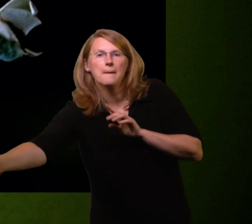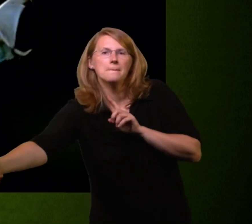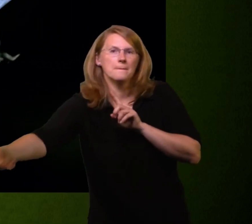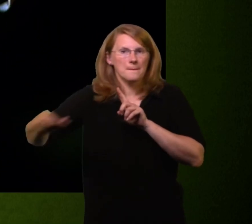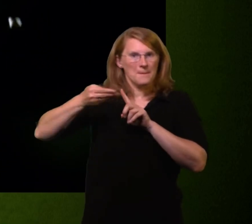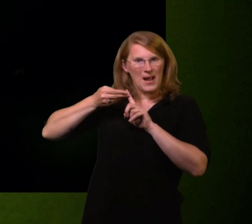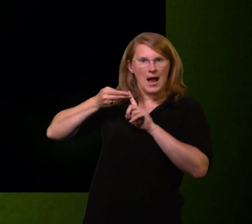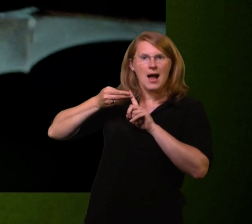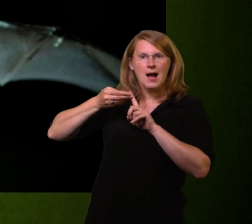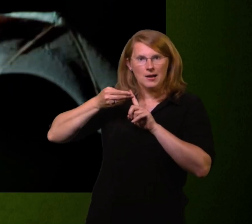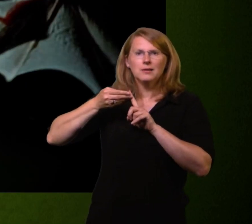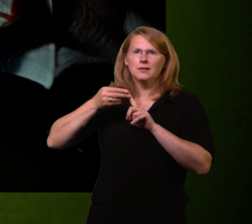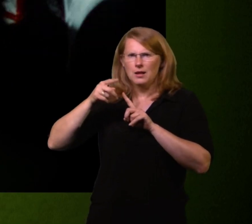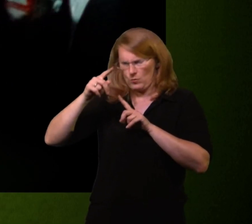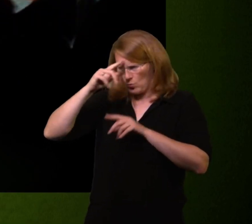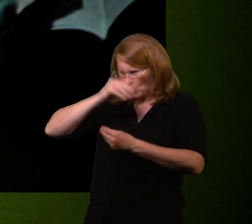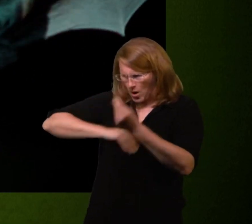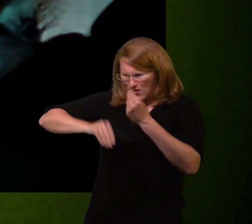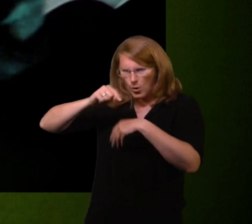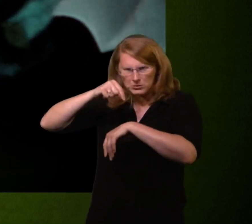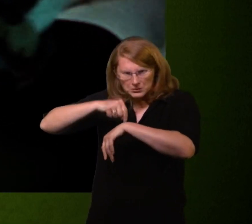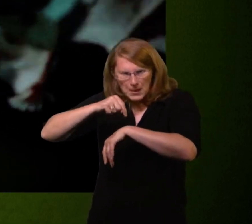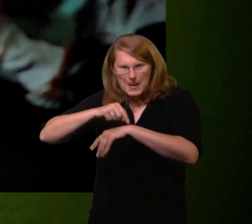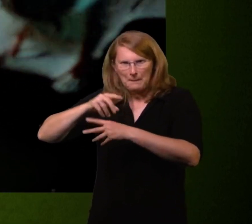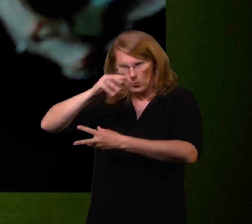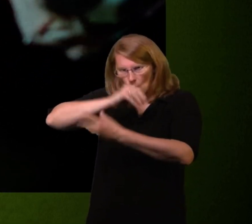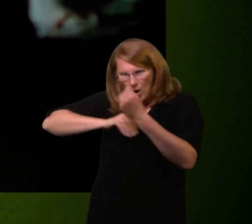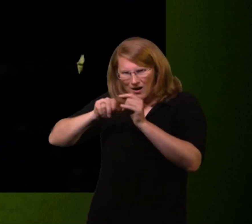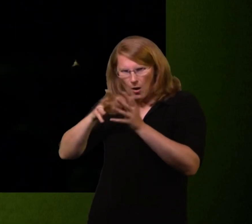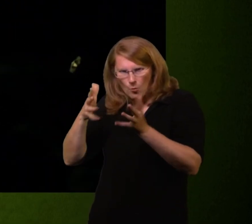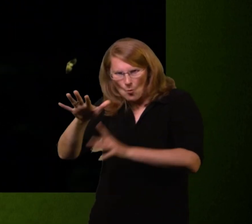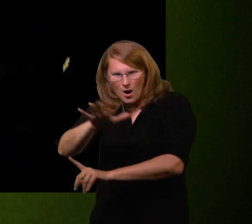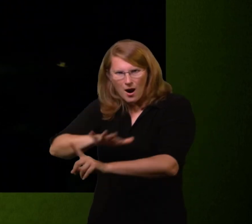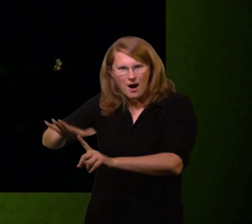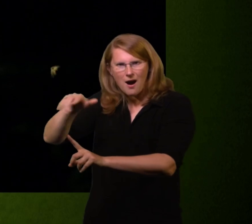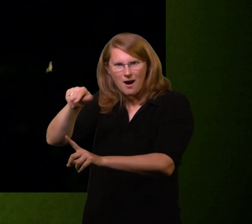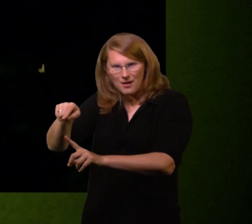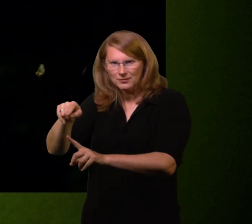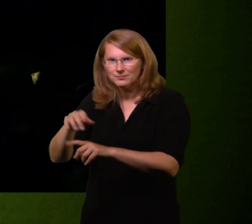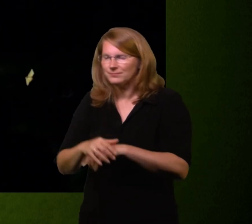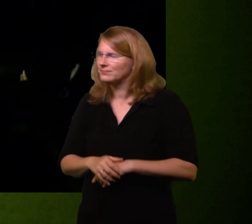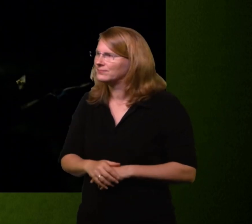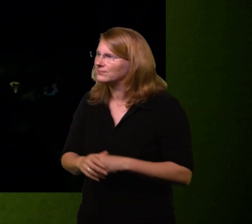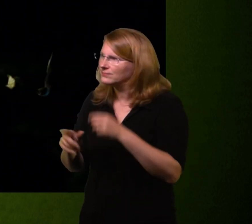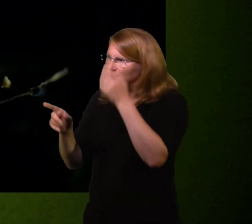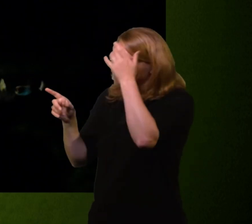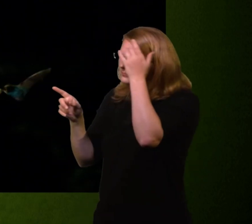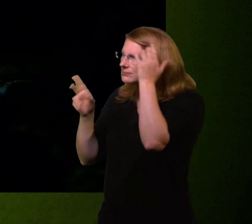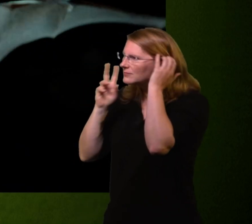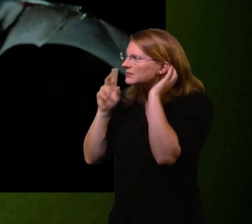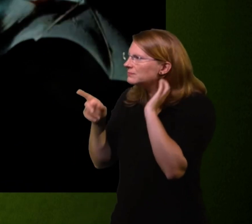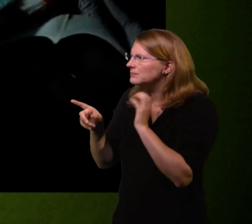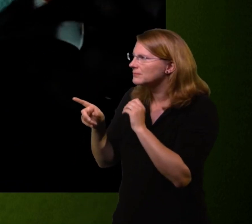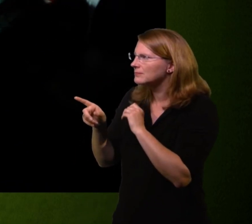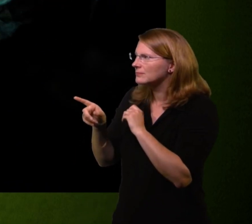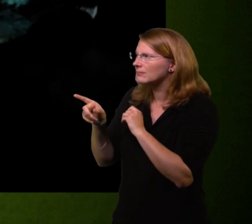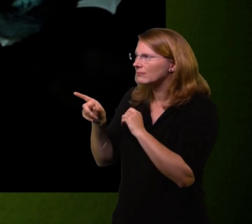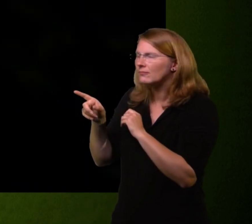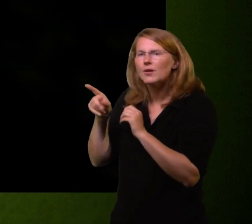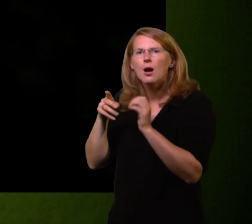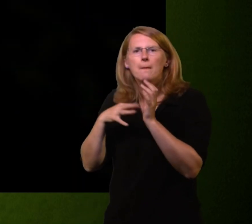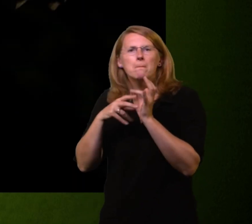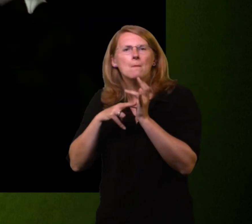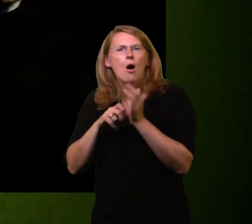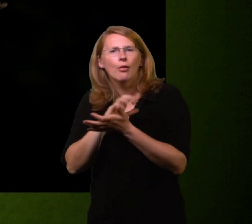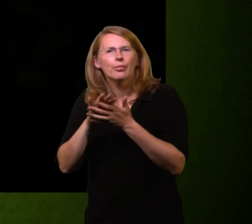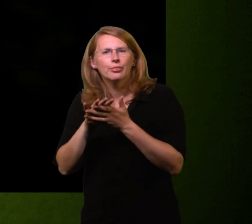really interesting. So for us, we judge distance by meters. For bats, like this one here hunting that moth, it's all about time.